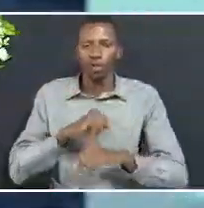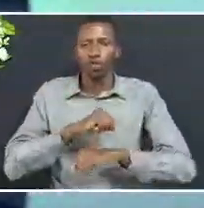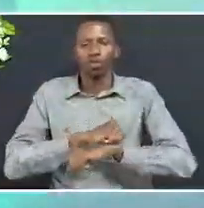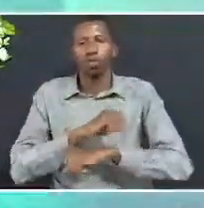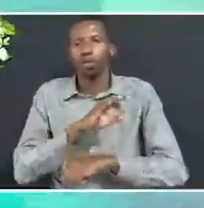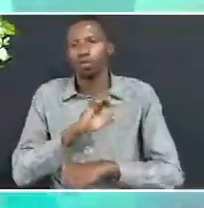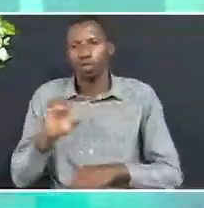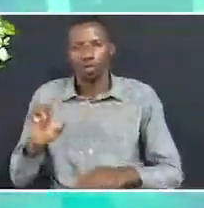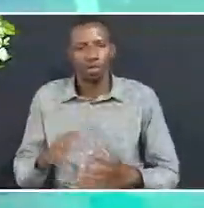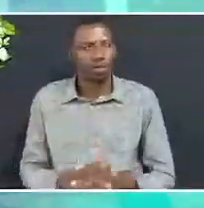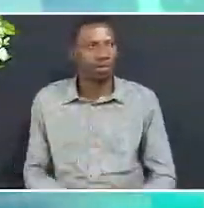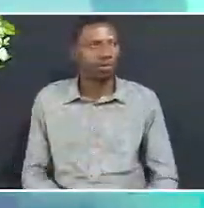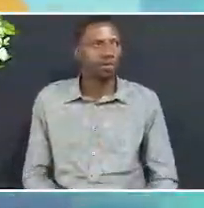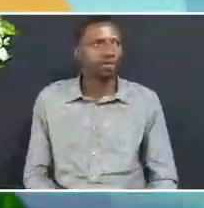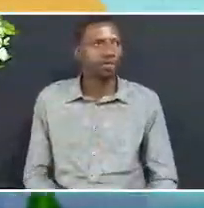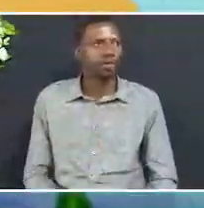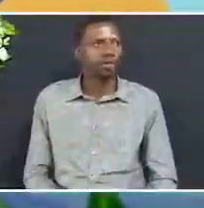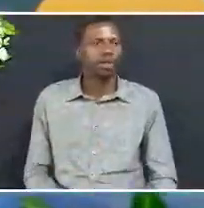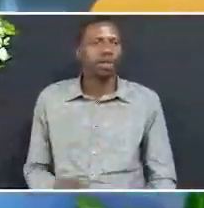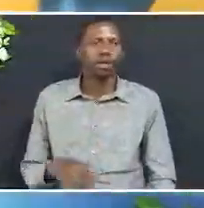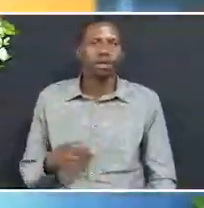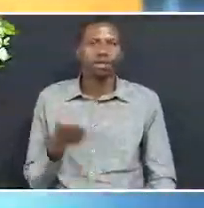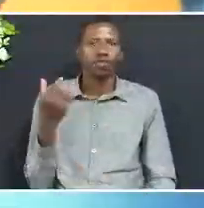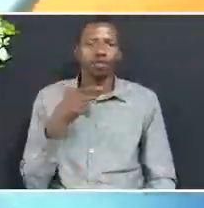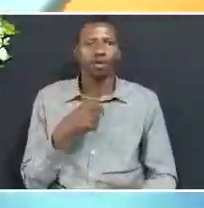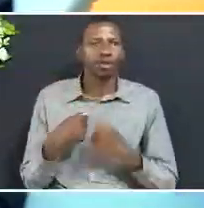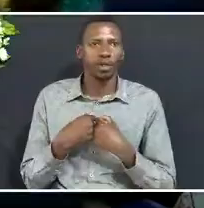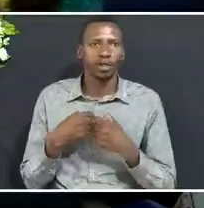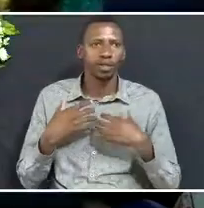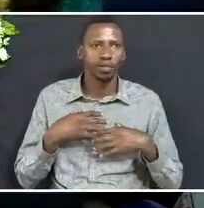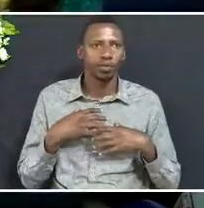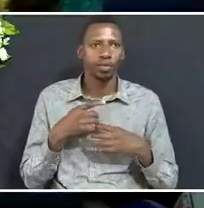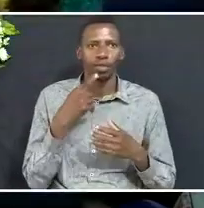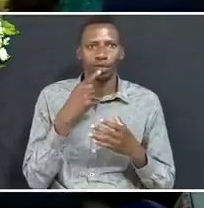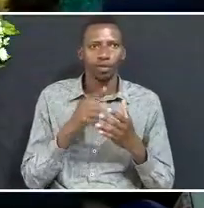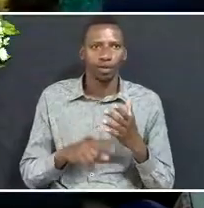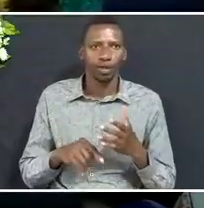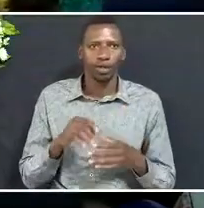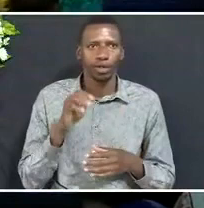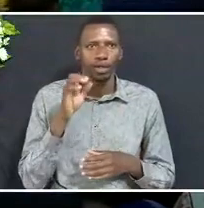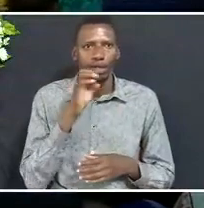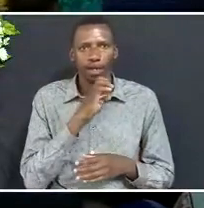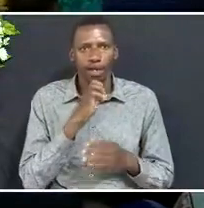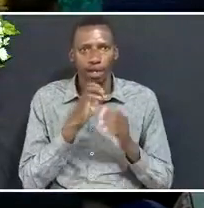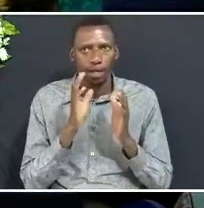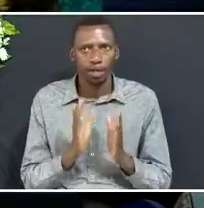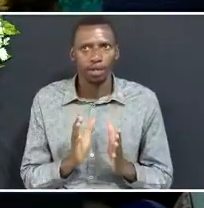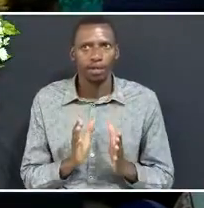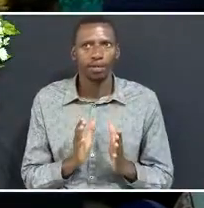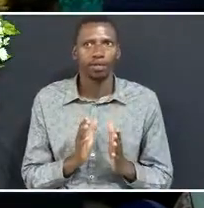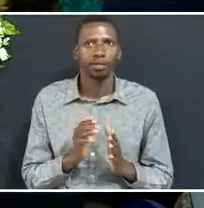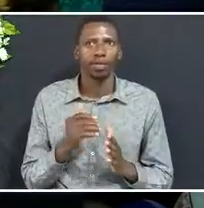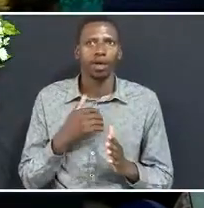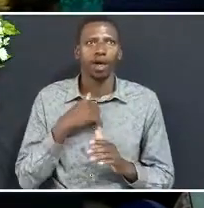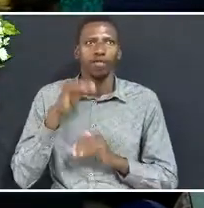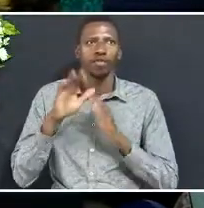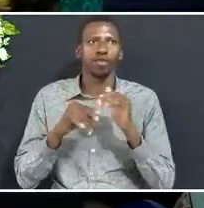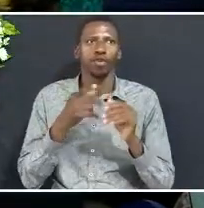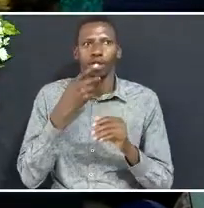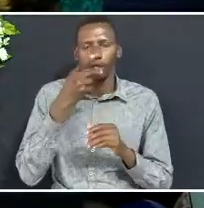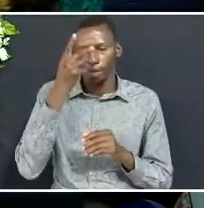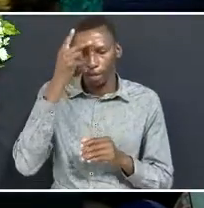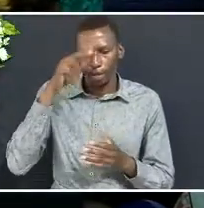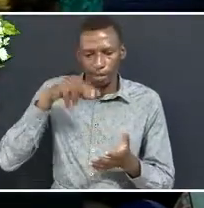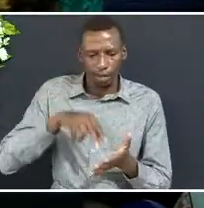fees. I was challenging people that and the elders has called the parents, and we have stood